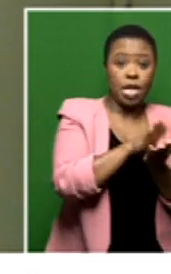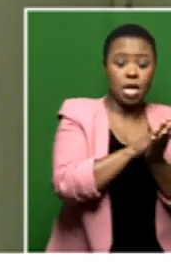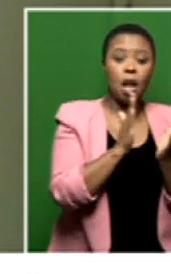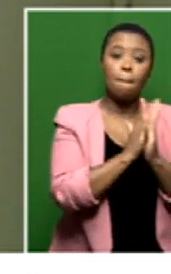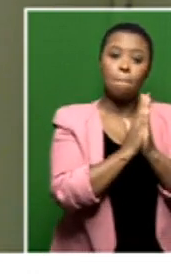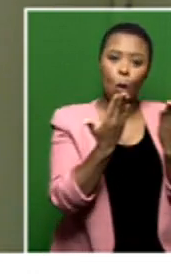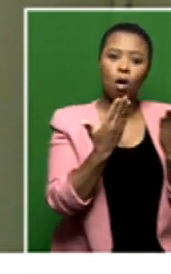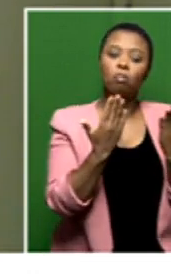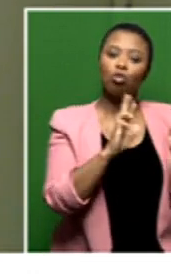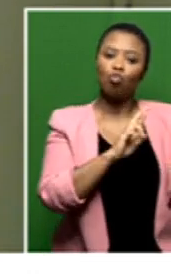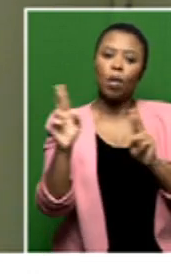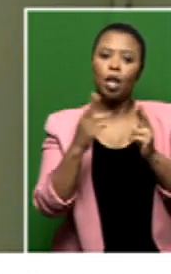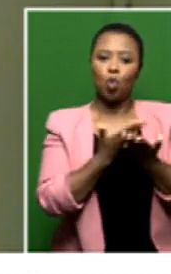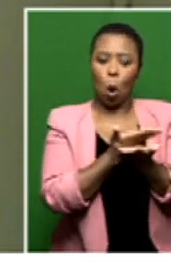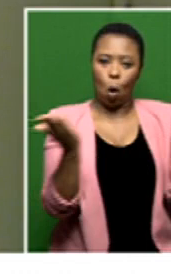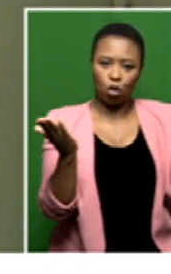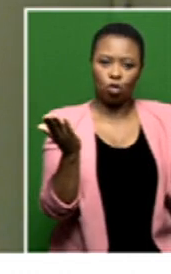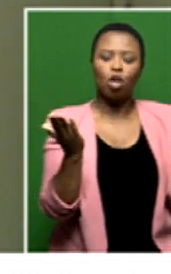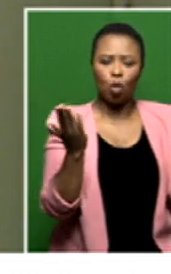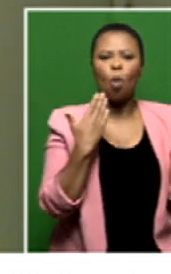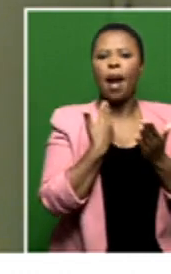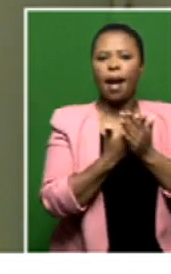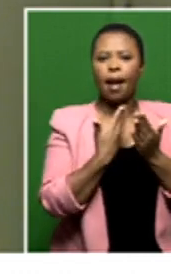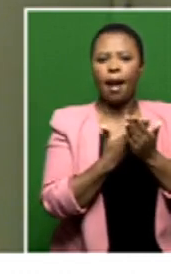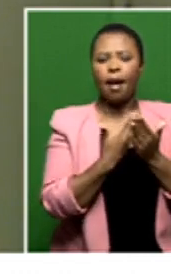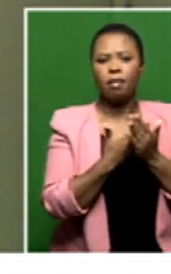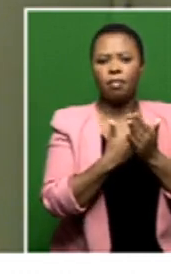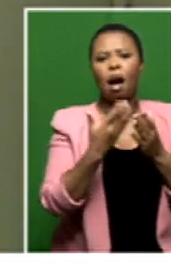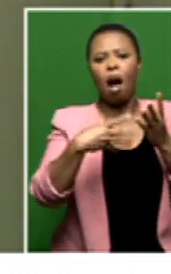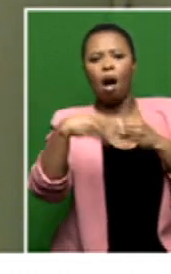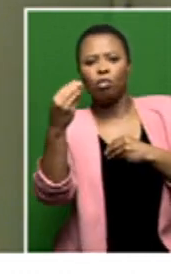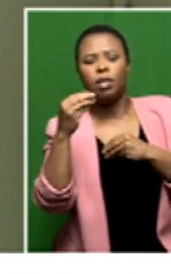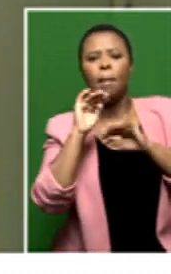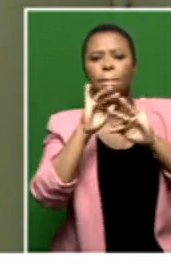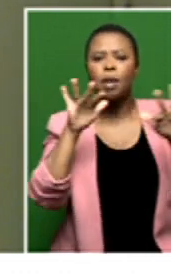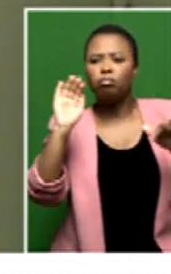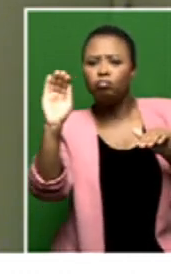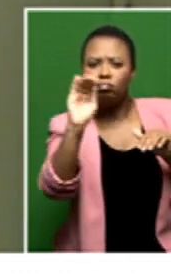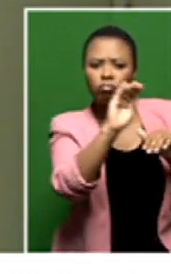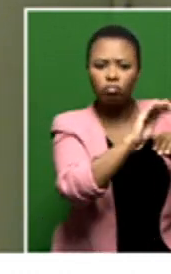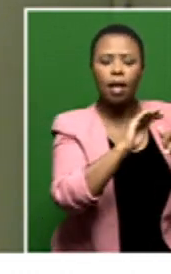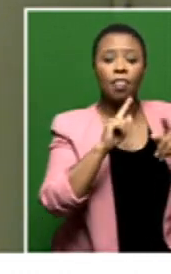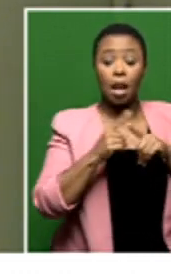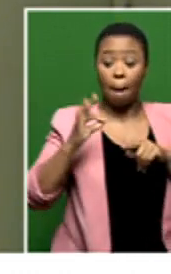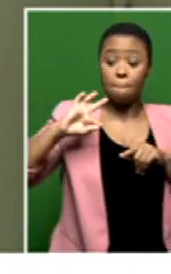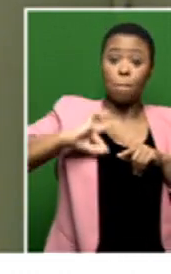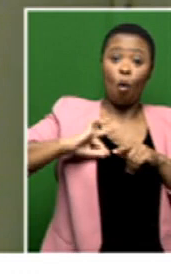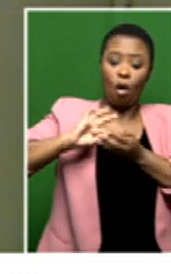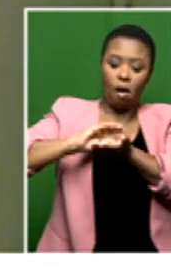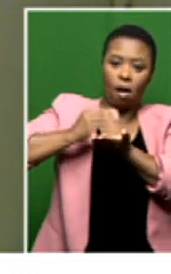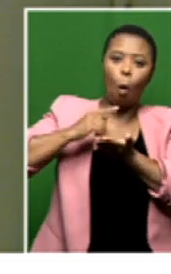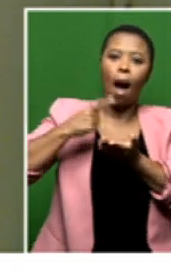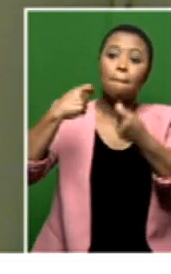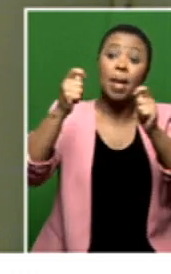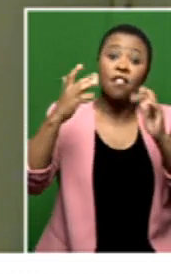we're ready to launch. We can actually just go out and get them out to people. And all of the profits from those, because they're already paid